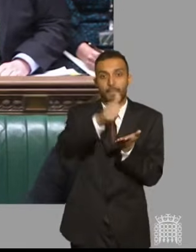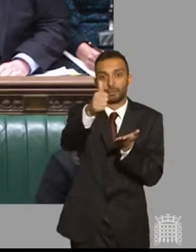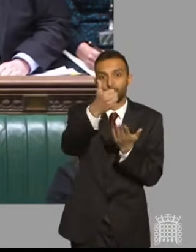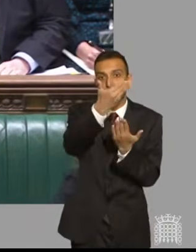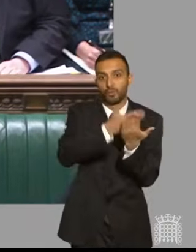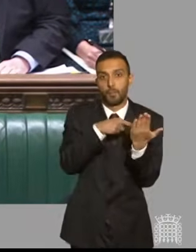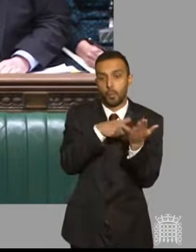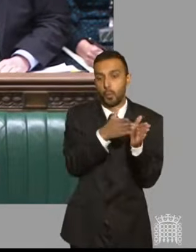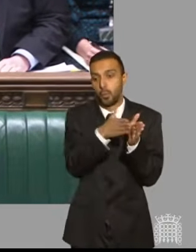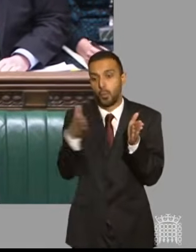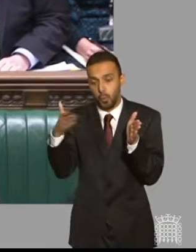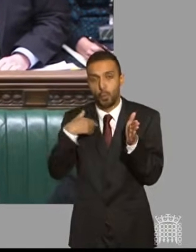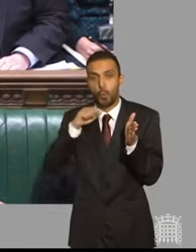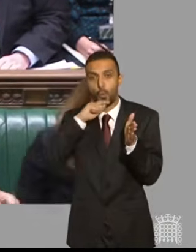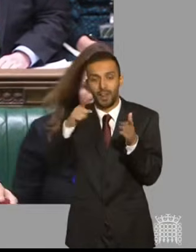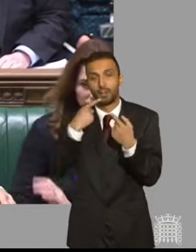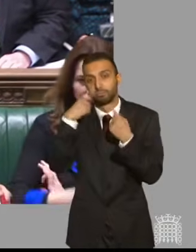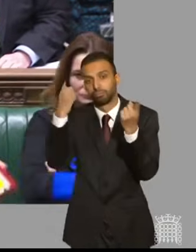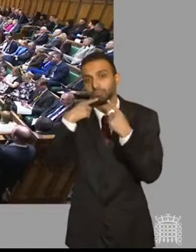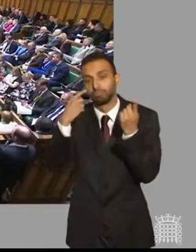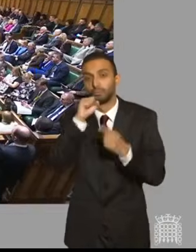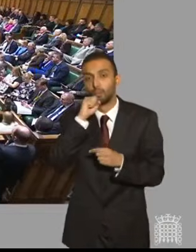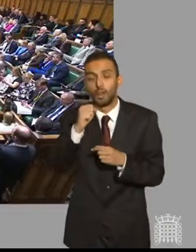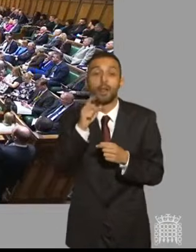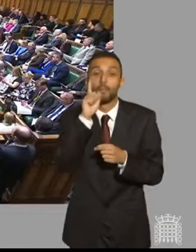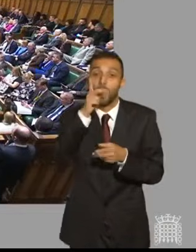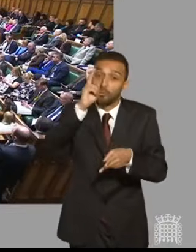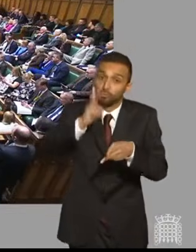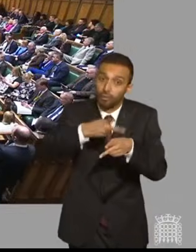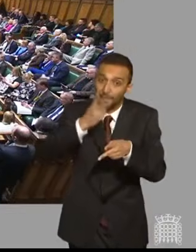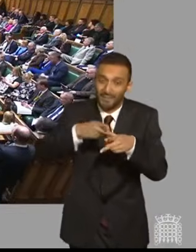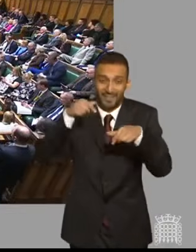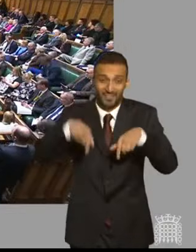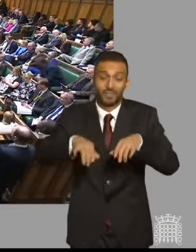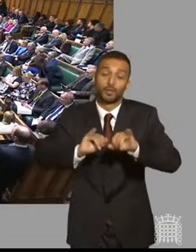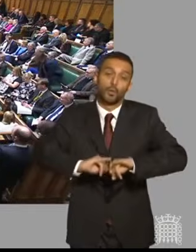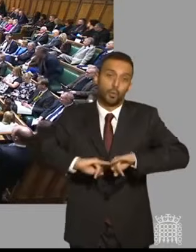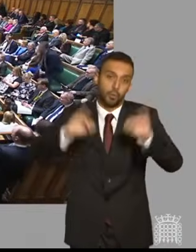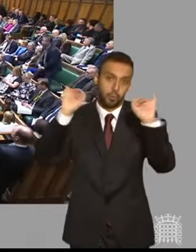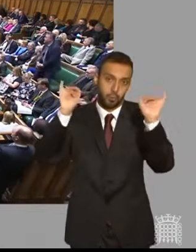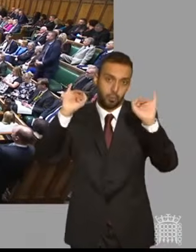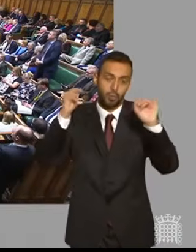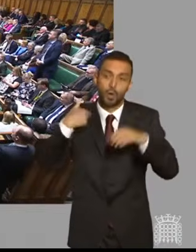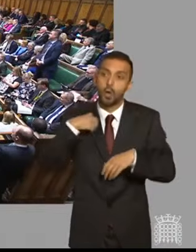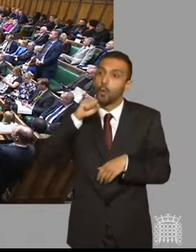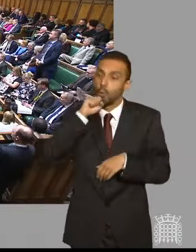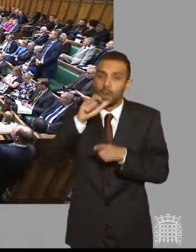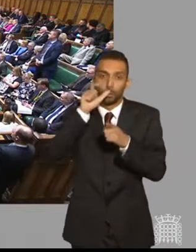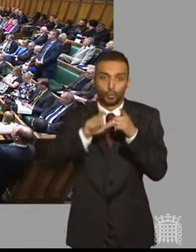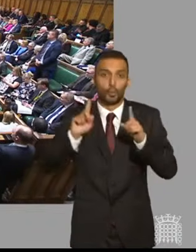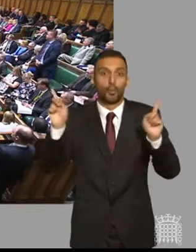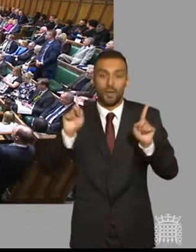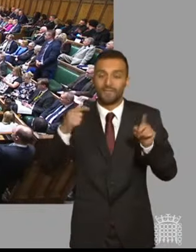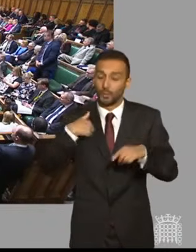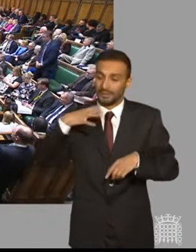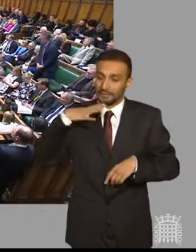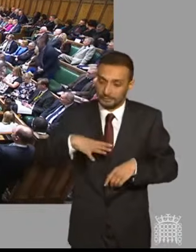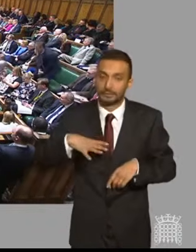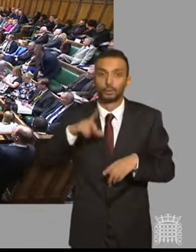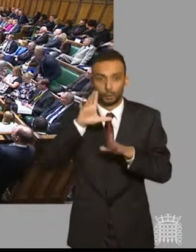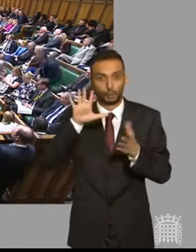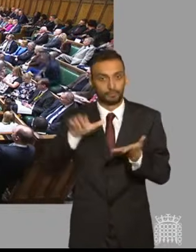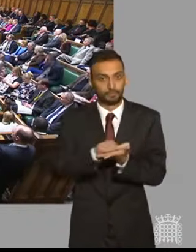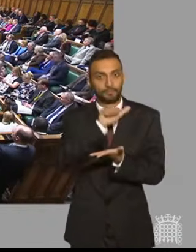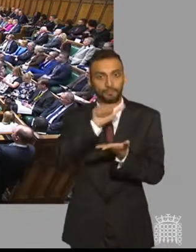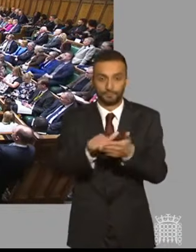we will do what we need to make it right. McCartney. Thank you, Speaker. There is a plan for at least 2,000 single